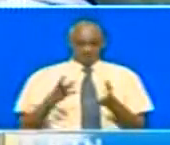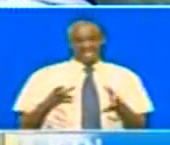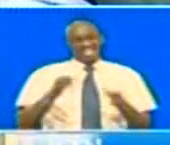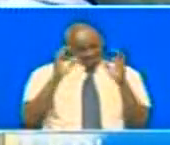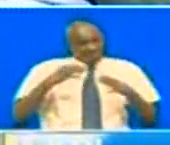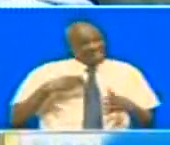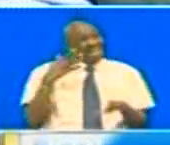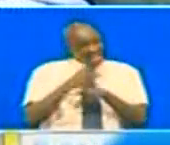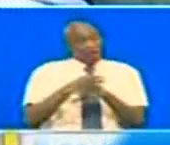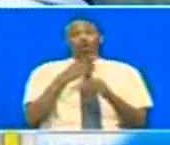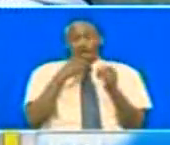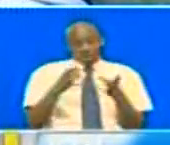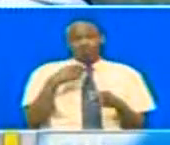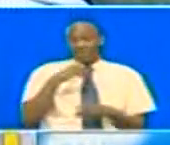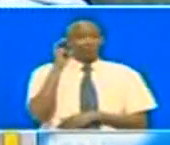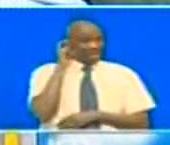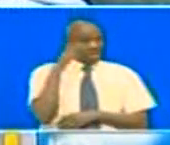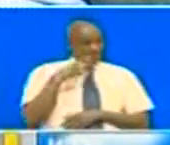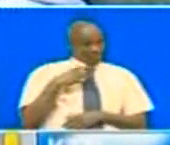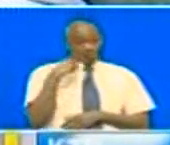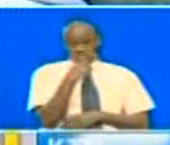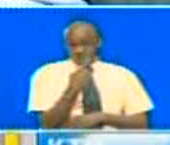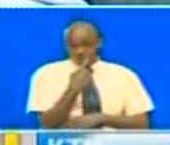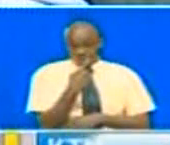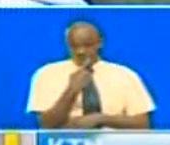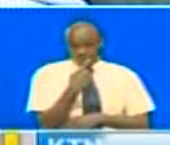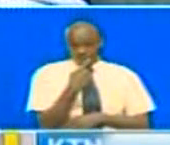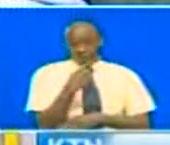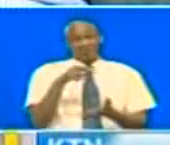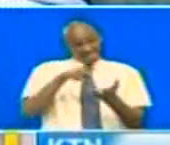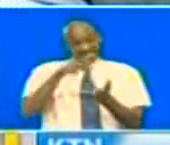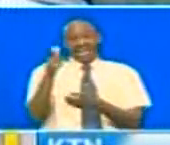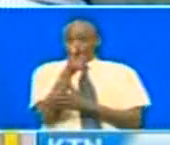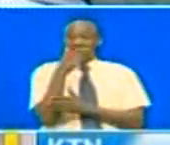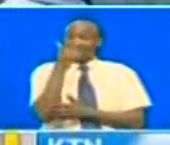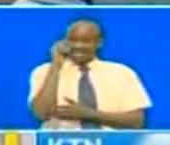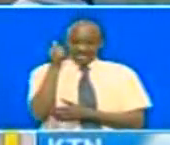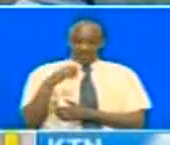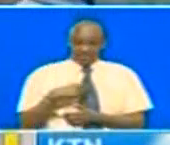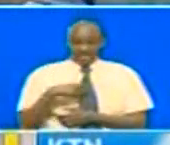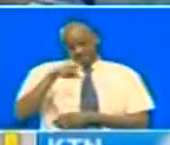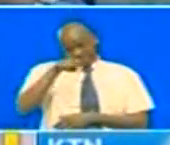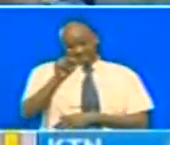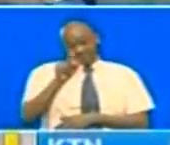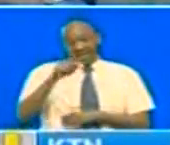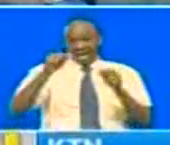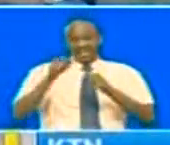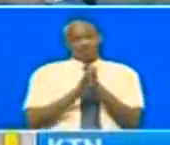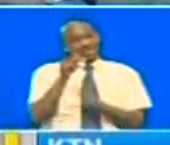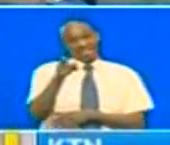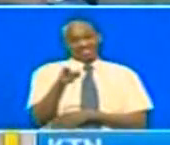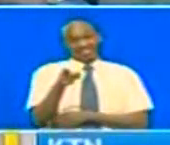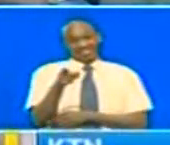hear any of those candidates who will stand in front of a camera and tell Kenyans that he did not agree to direct